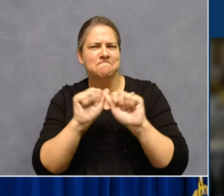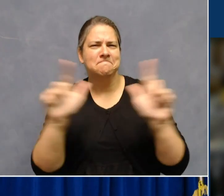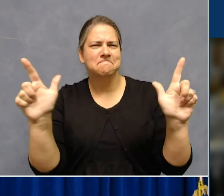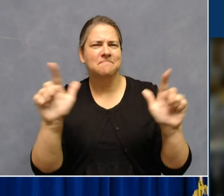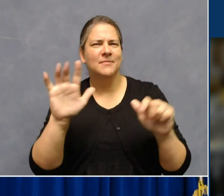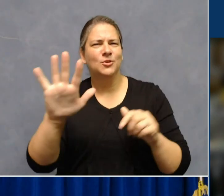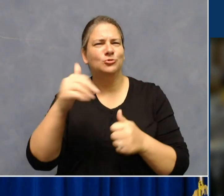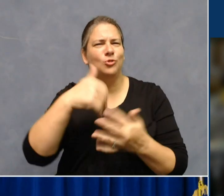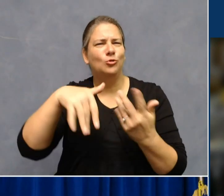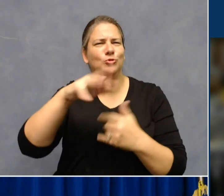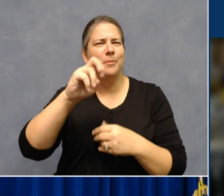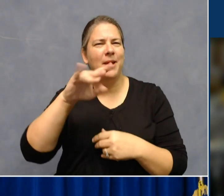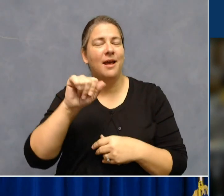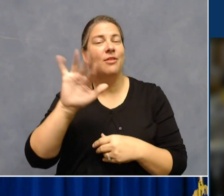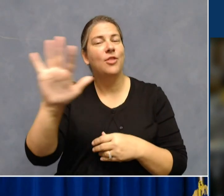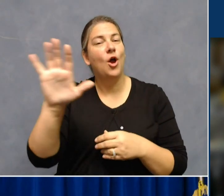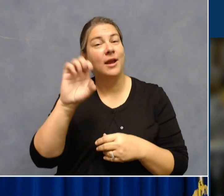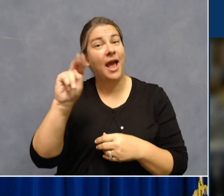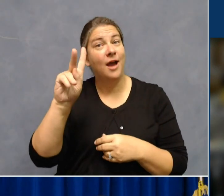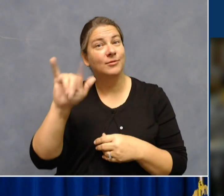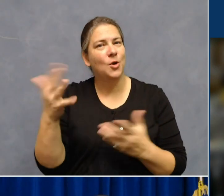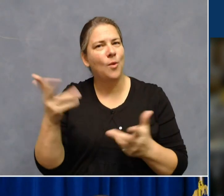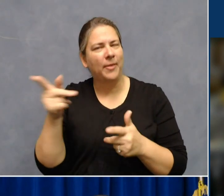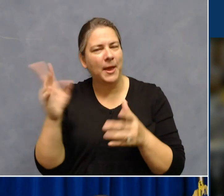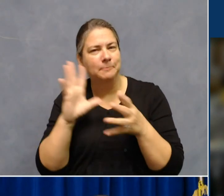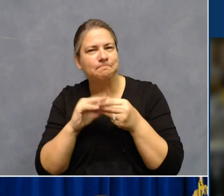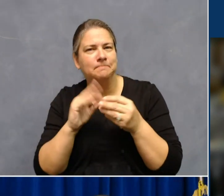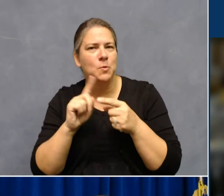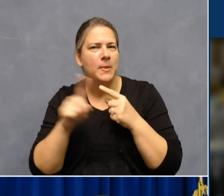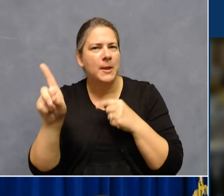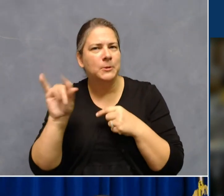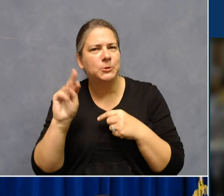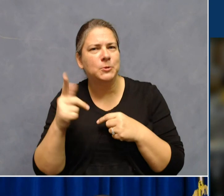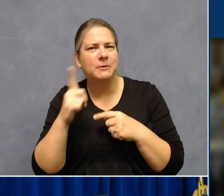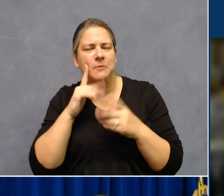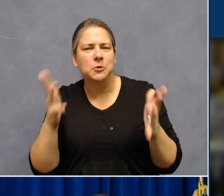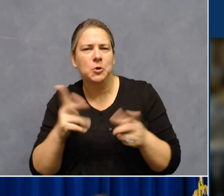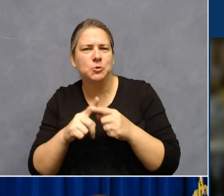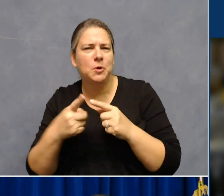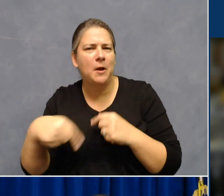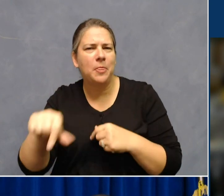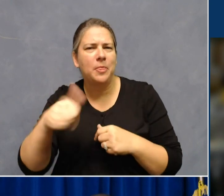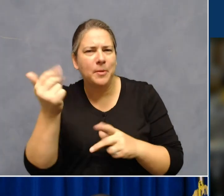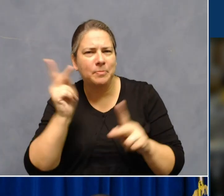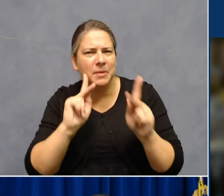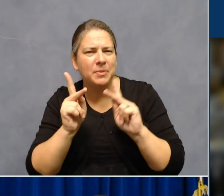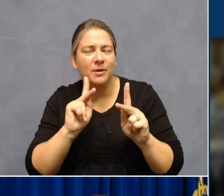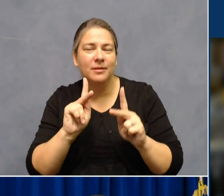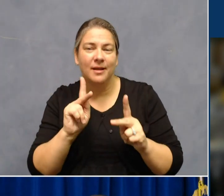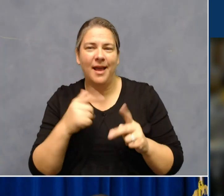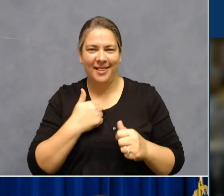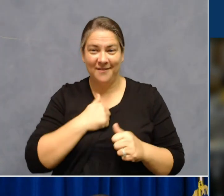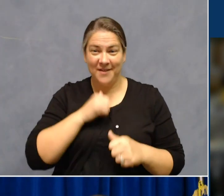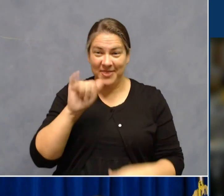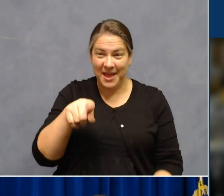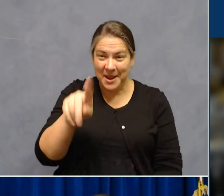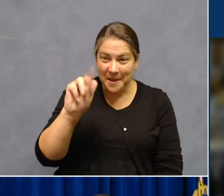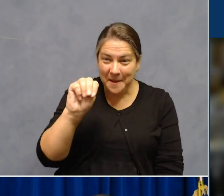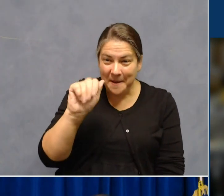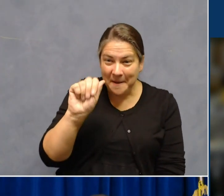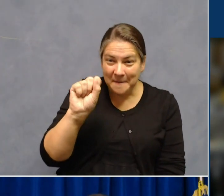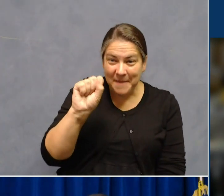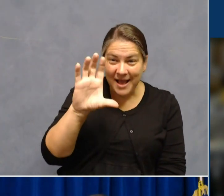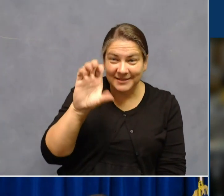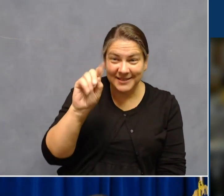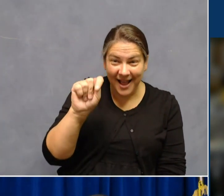their counties to encourage others. And I do love that this mascot is wearing a mask, and I hope the person underneath is wearing a